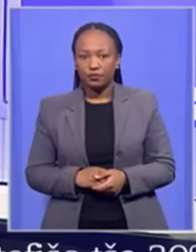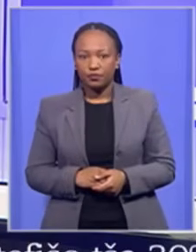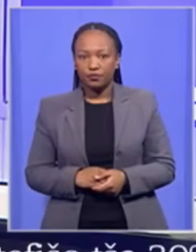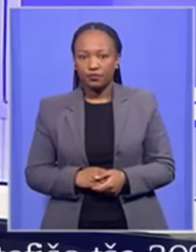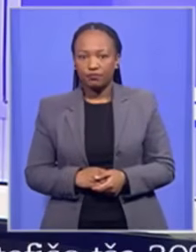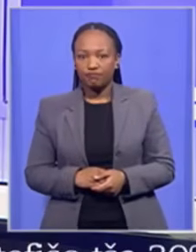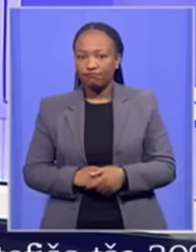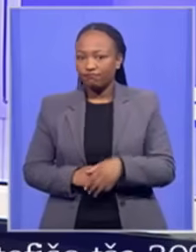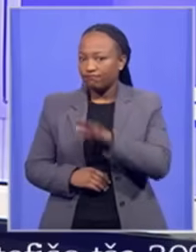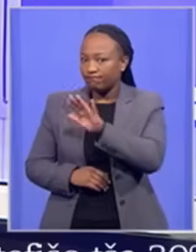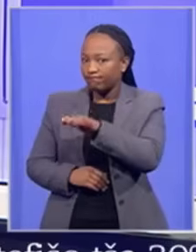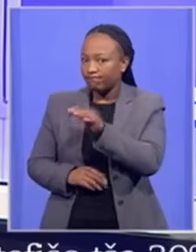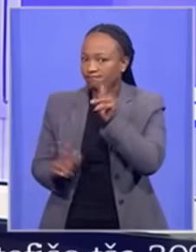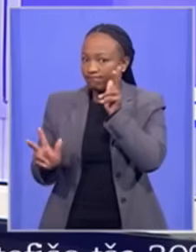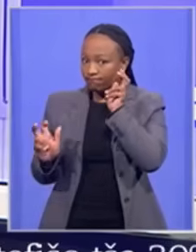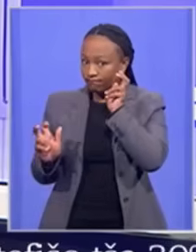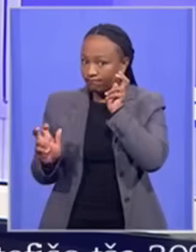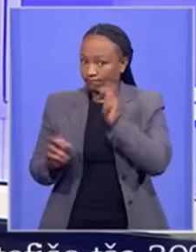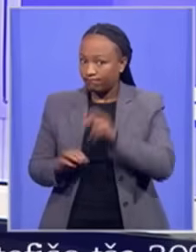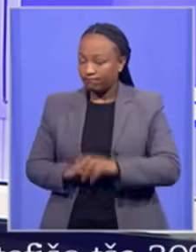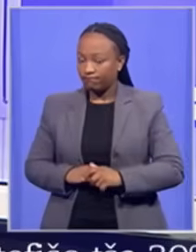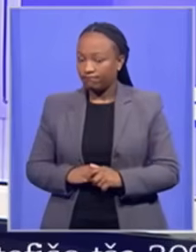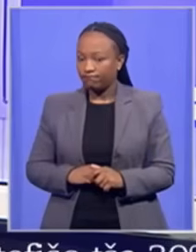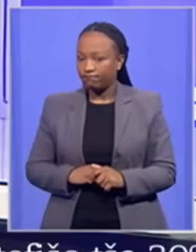Ba ga Serage la rekwa